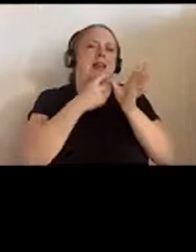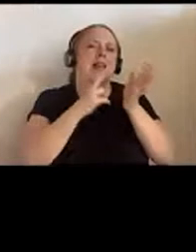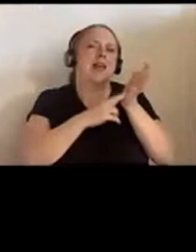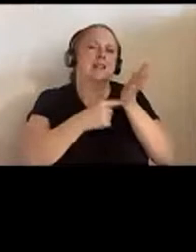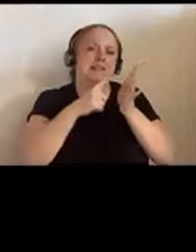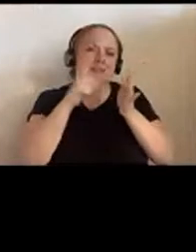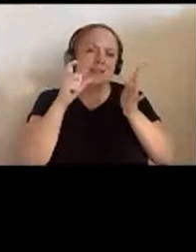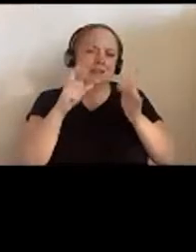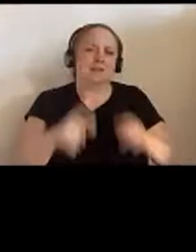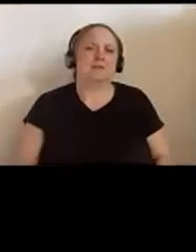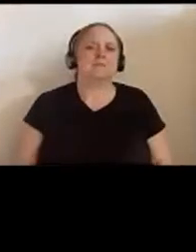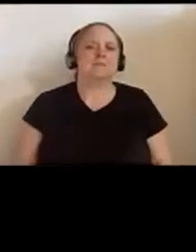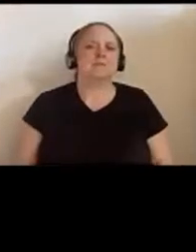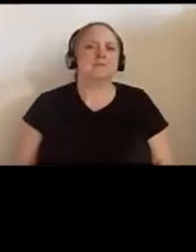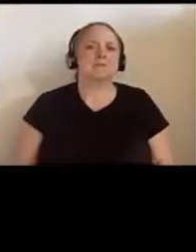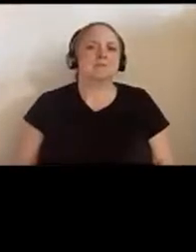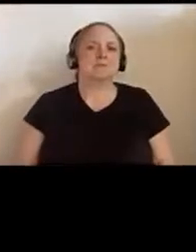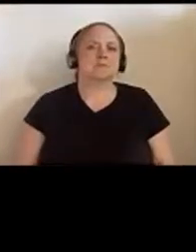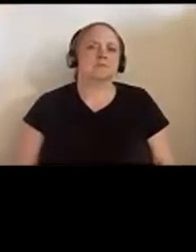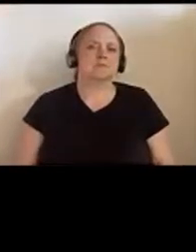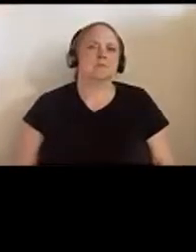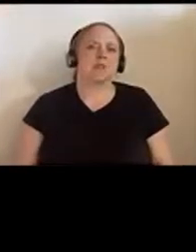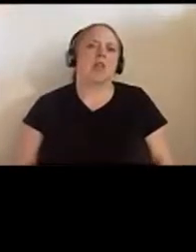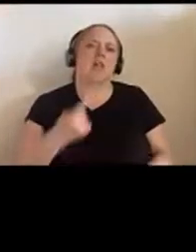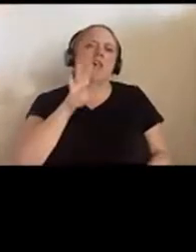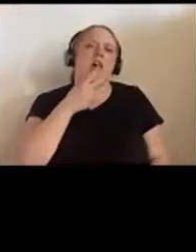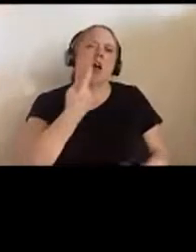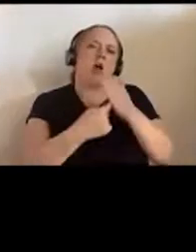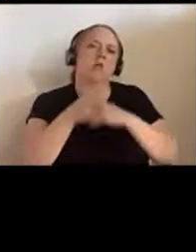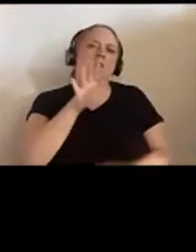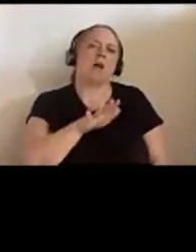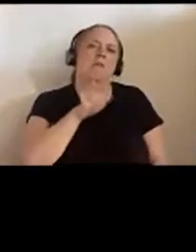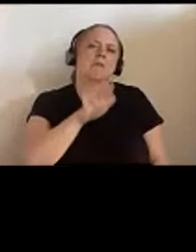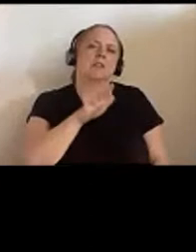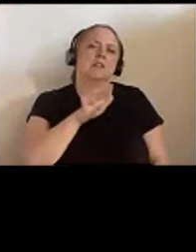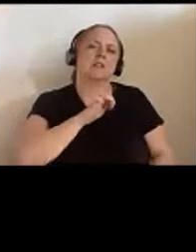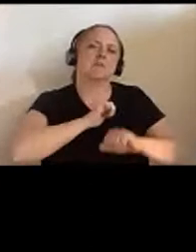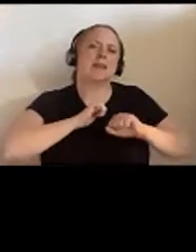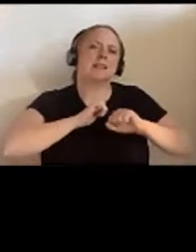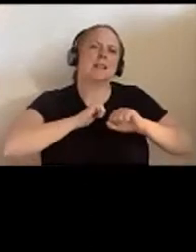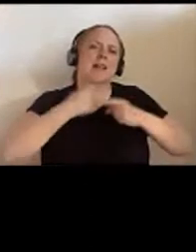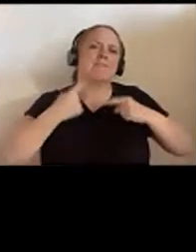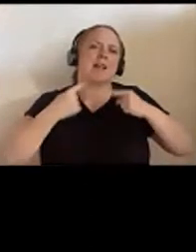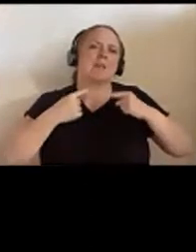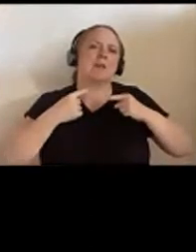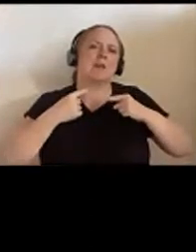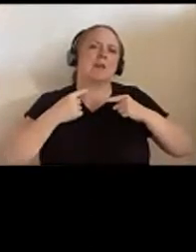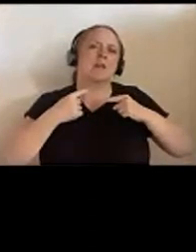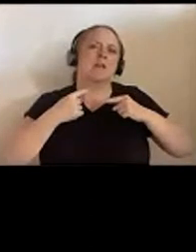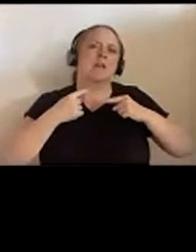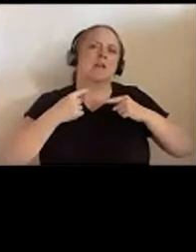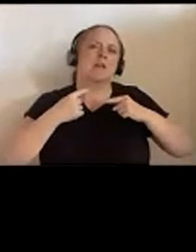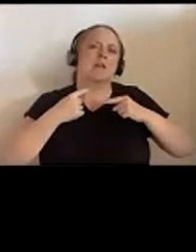And it's kind of like the only comfort and the only space available to somebody as a diaspora member,